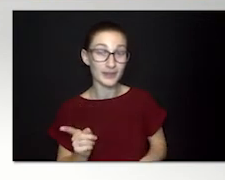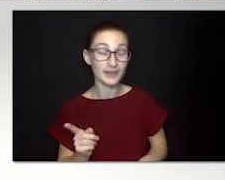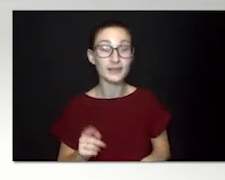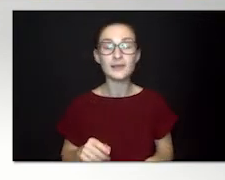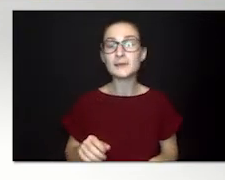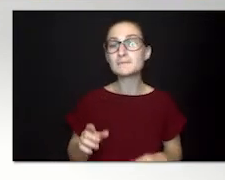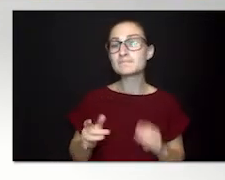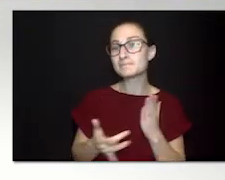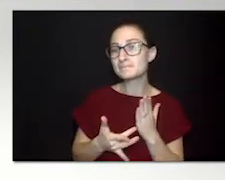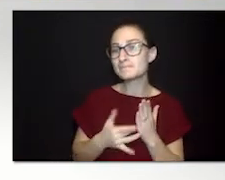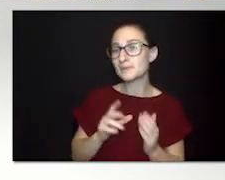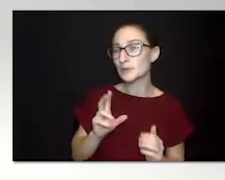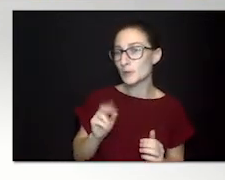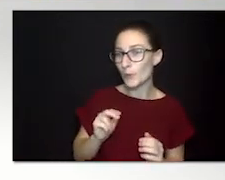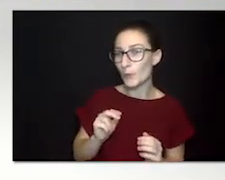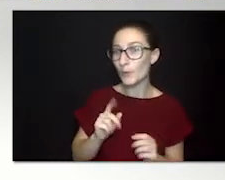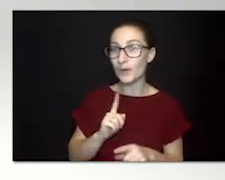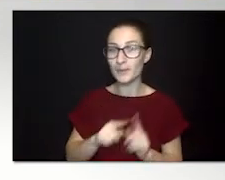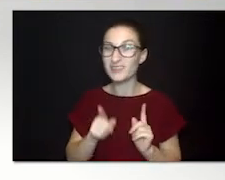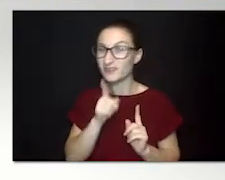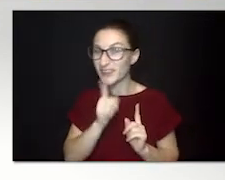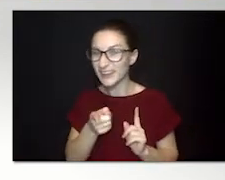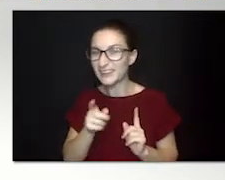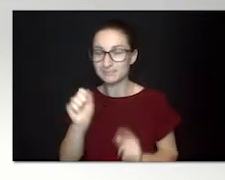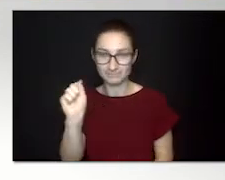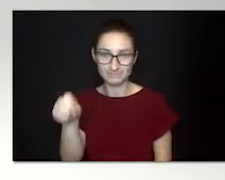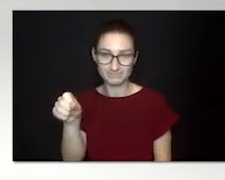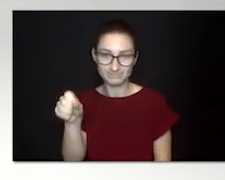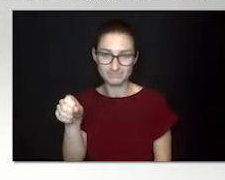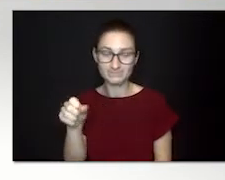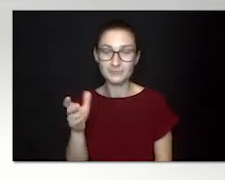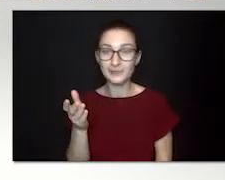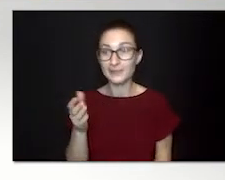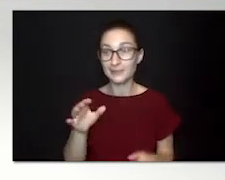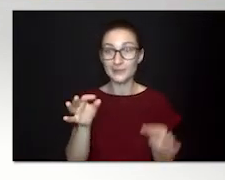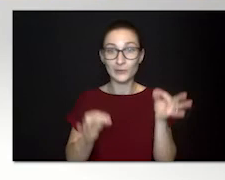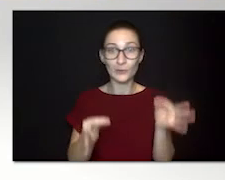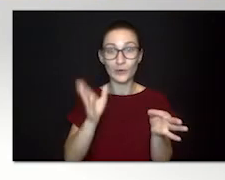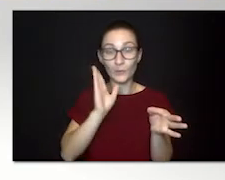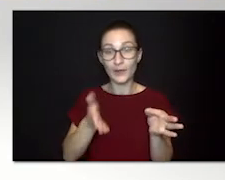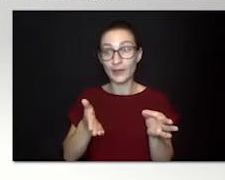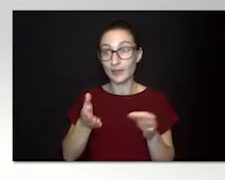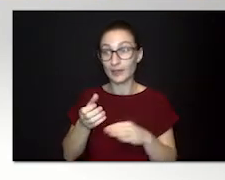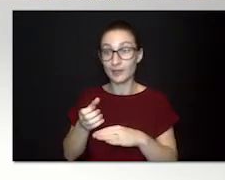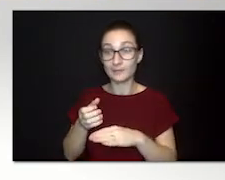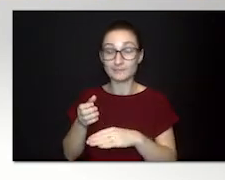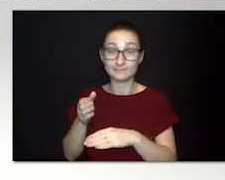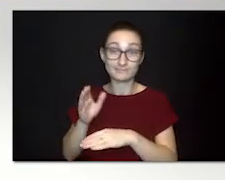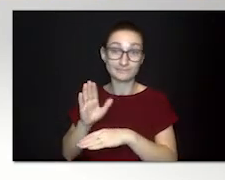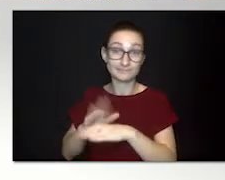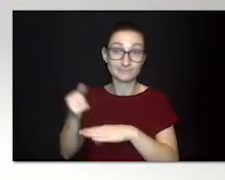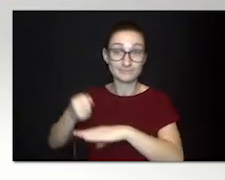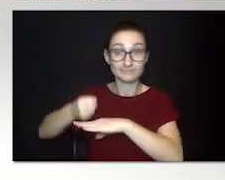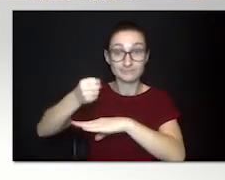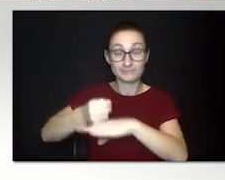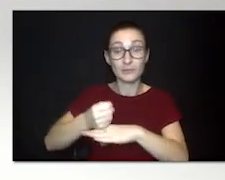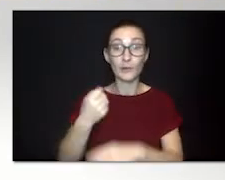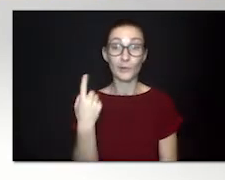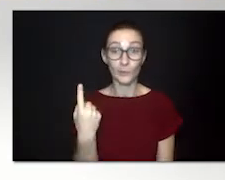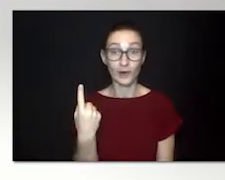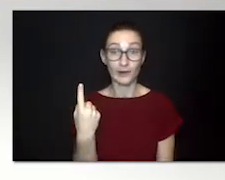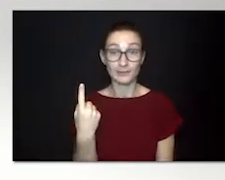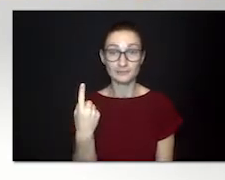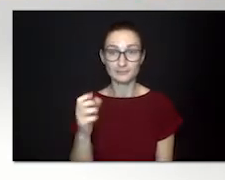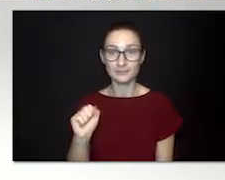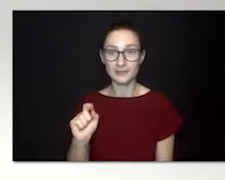no, but practically speaking, yes. So the court is going to only appoint like one standby guardian.